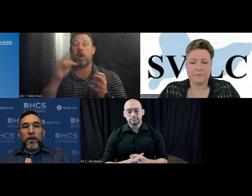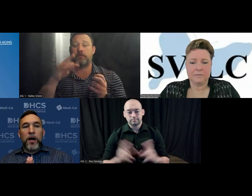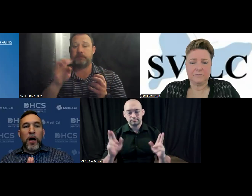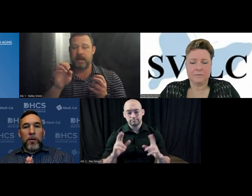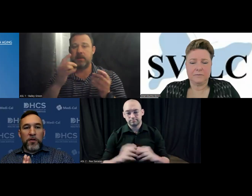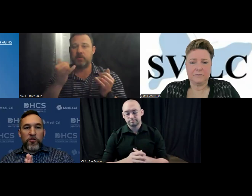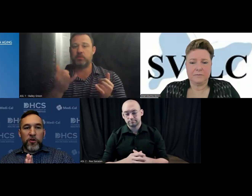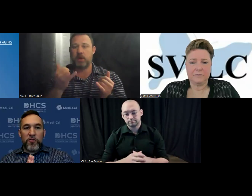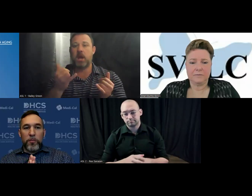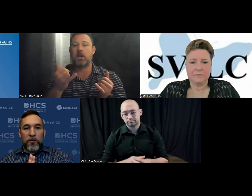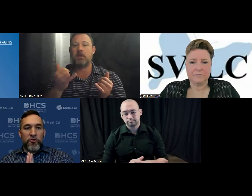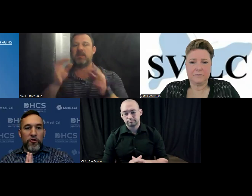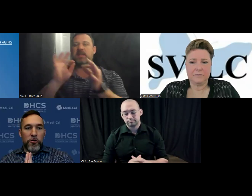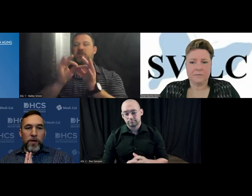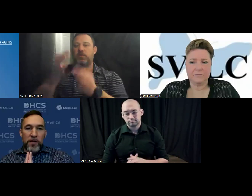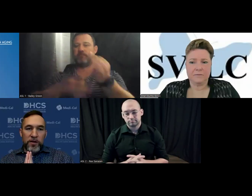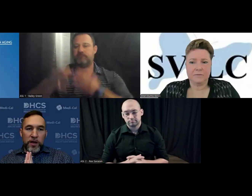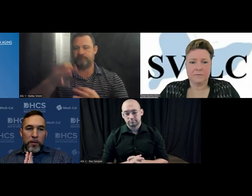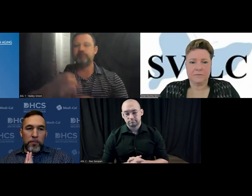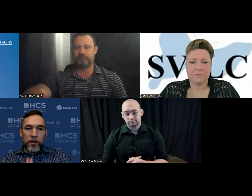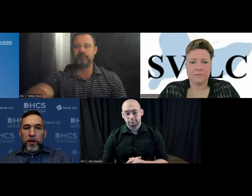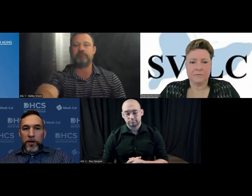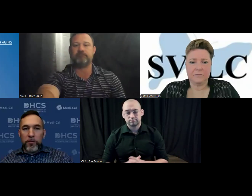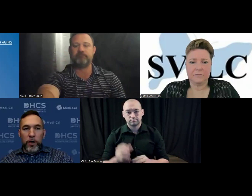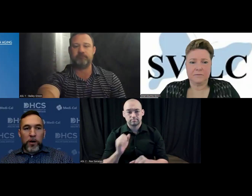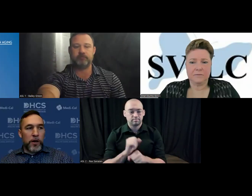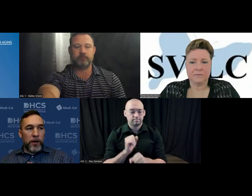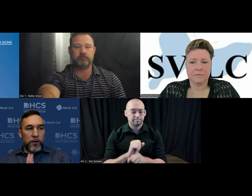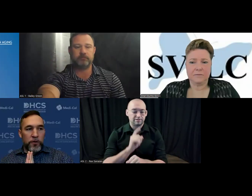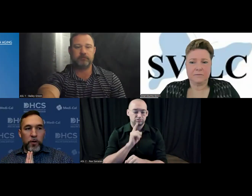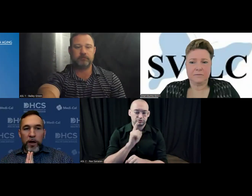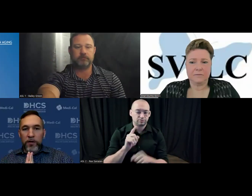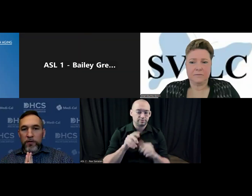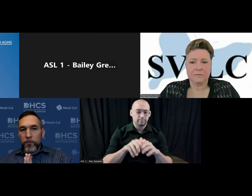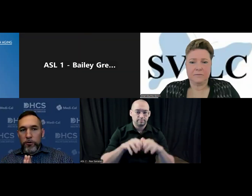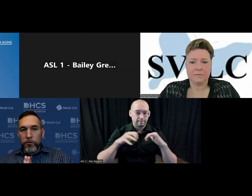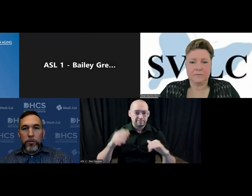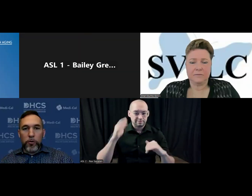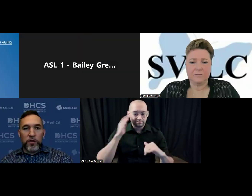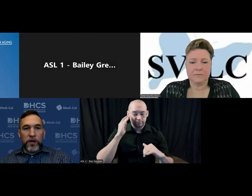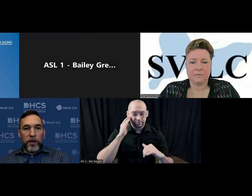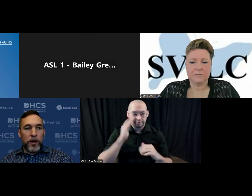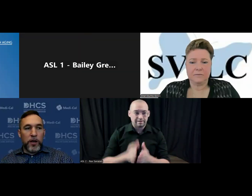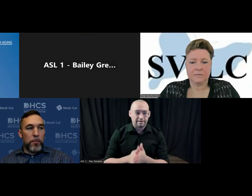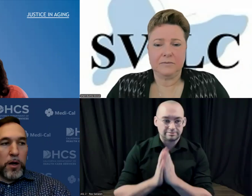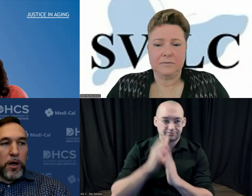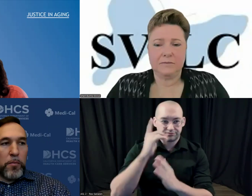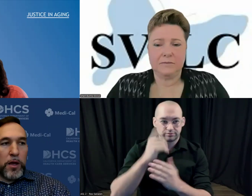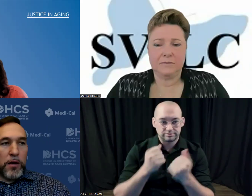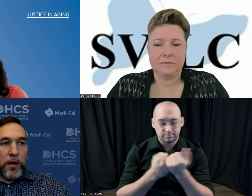today is just to make sure that the committee is aware and also ask for your support in